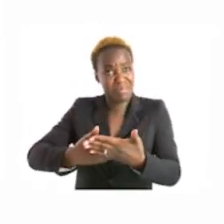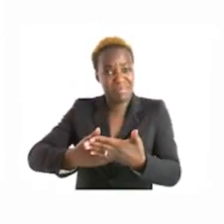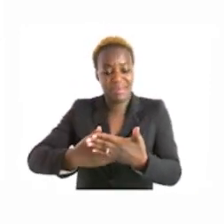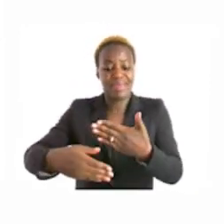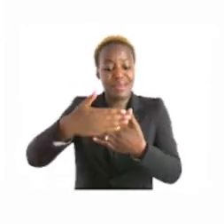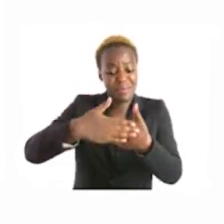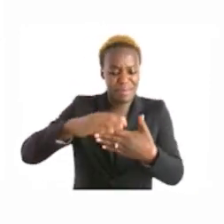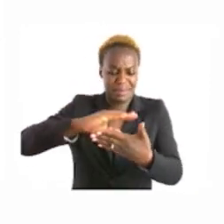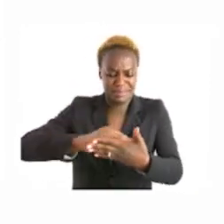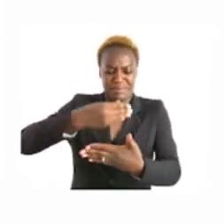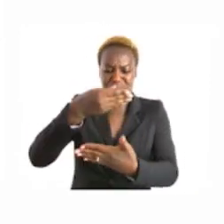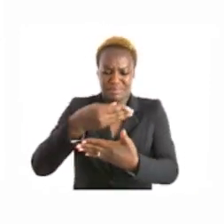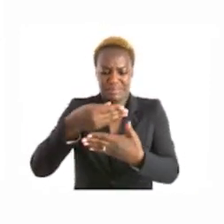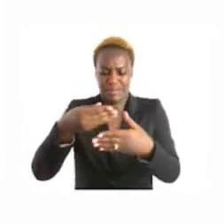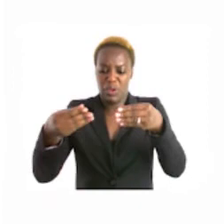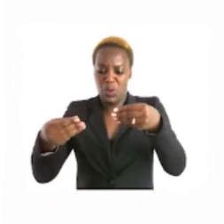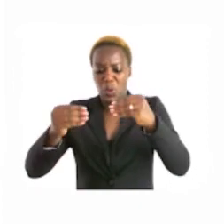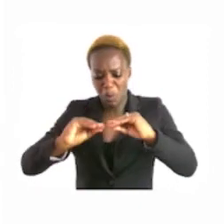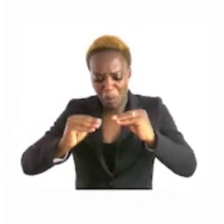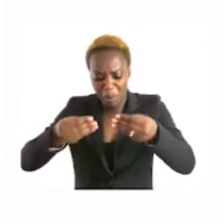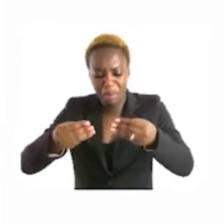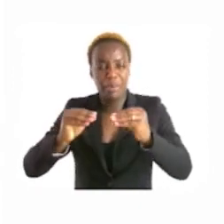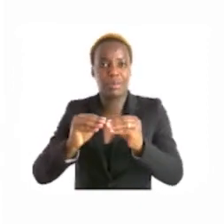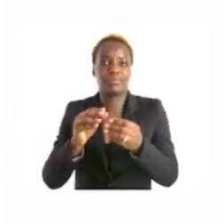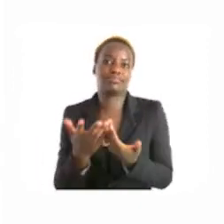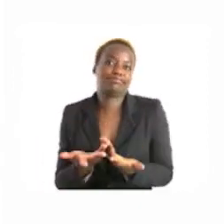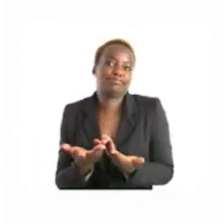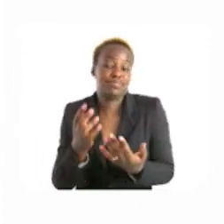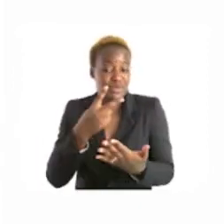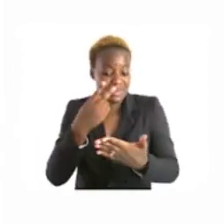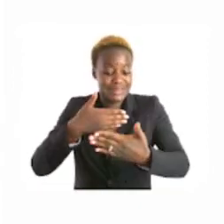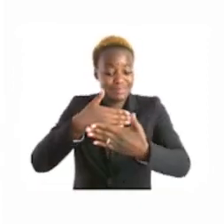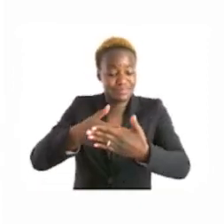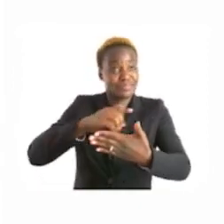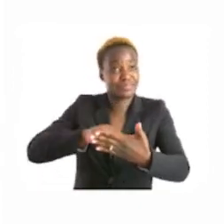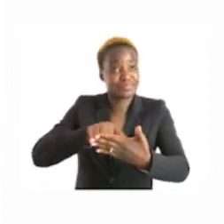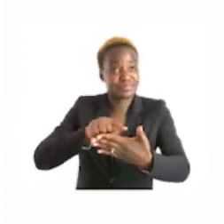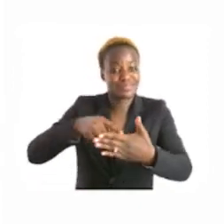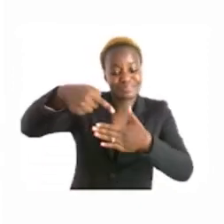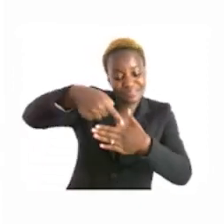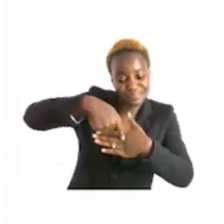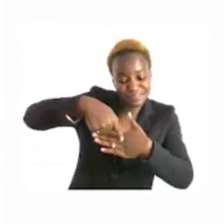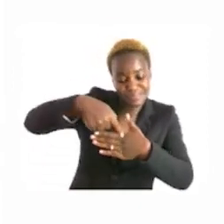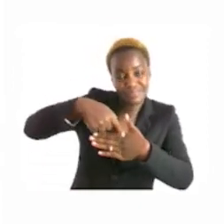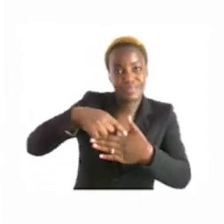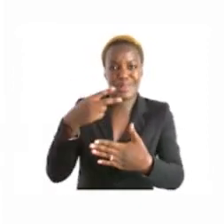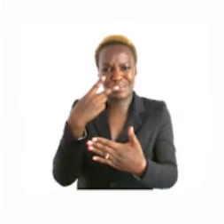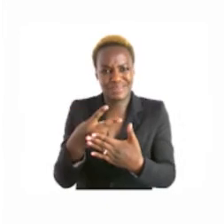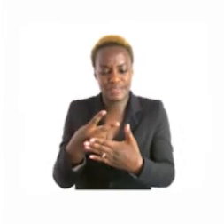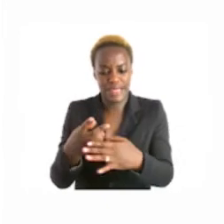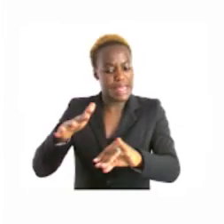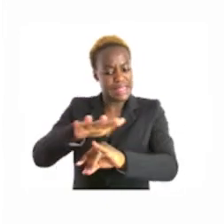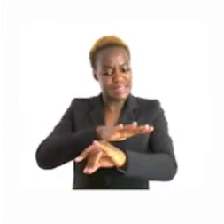The head that appears on the money, as well as at the back of the money, and the number of animals. How